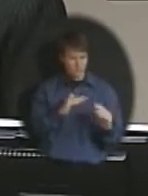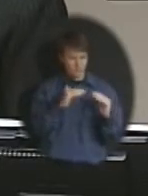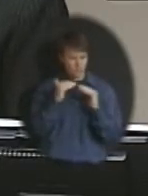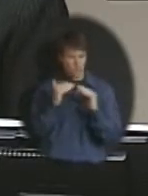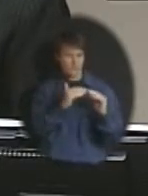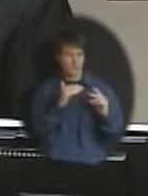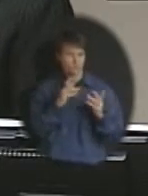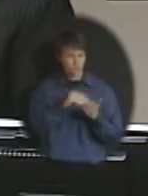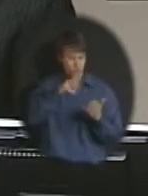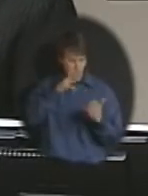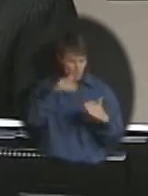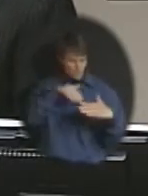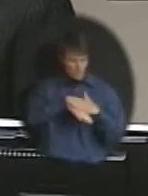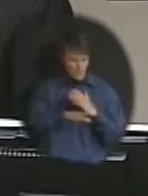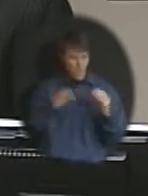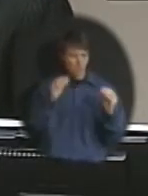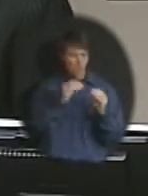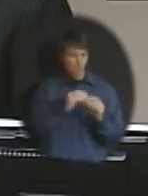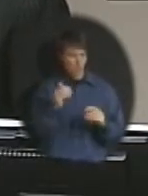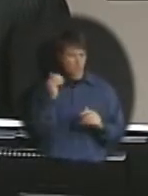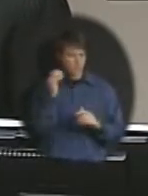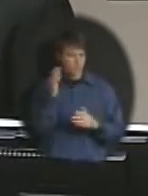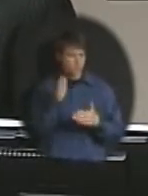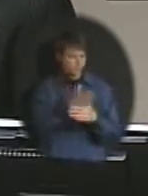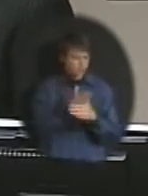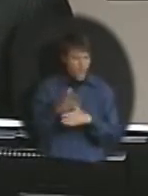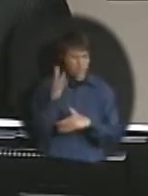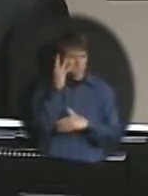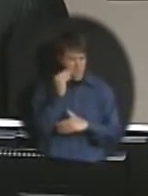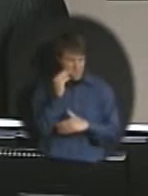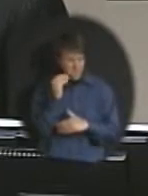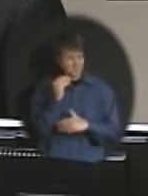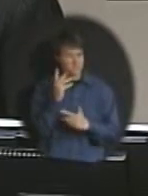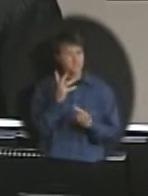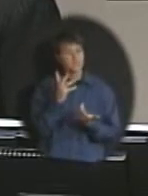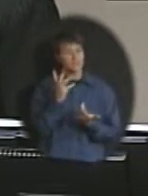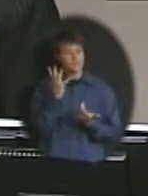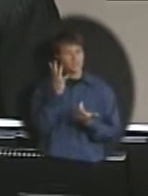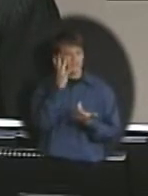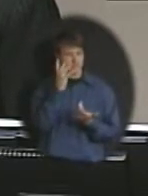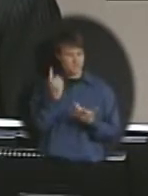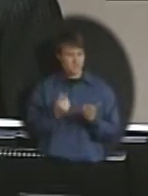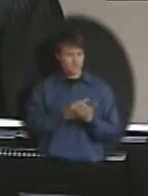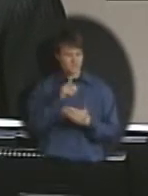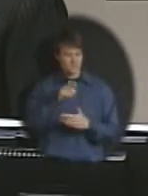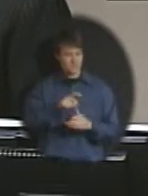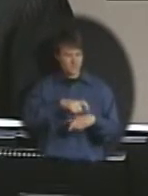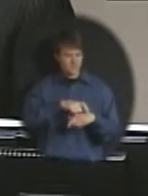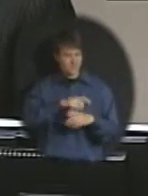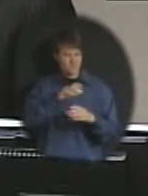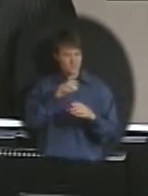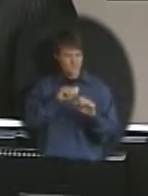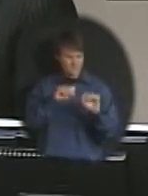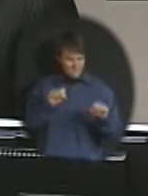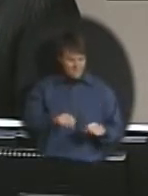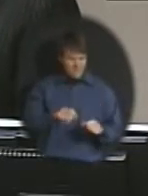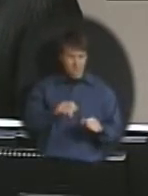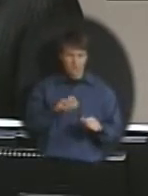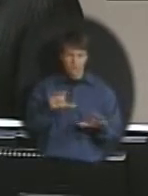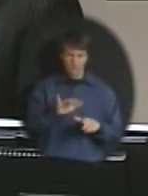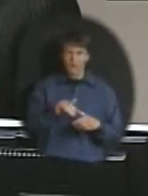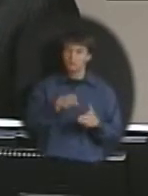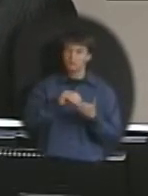students will come in with a more common experience, but that will take some time through the system to do that. Students certainly come from